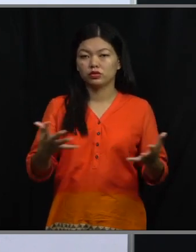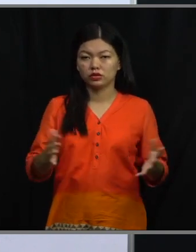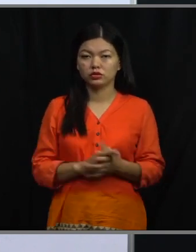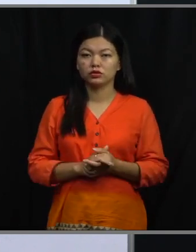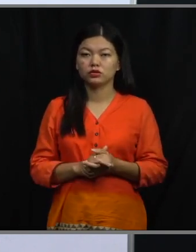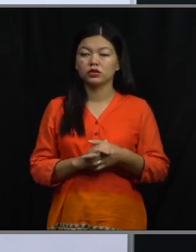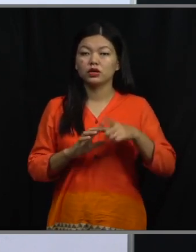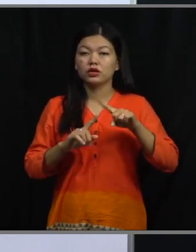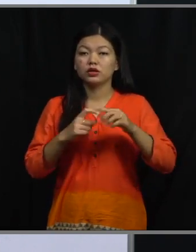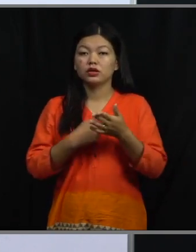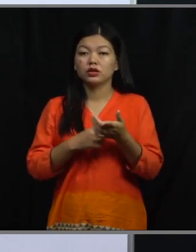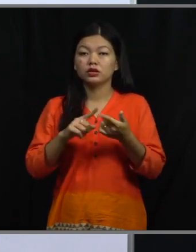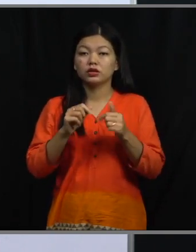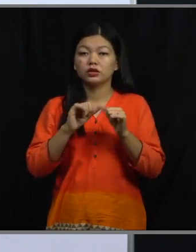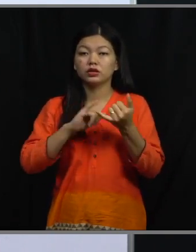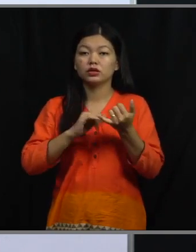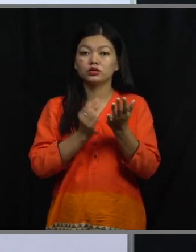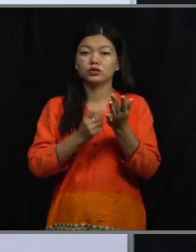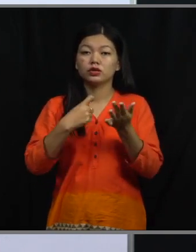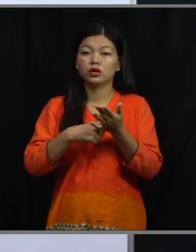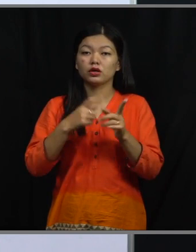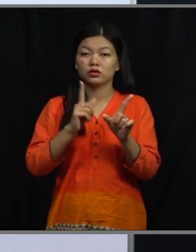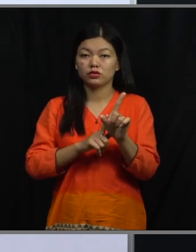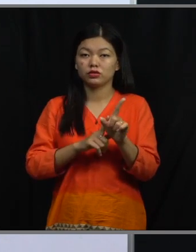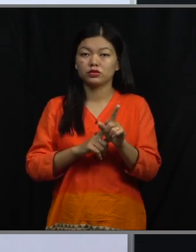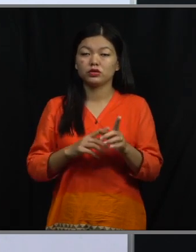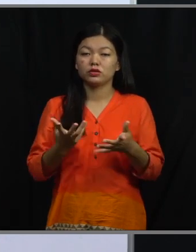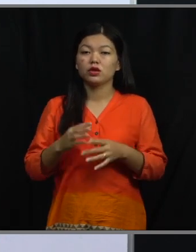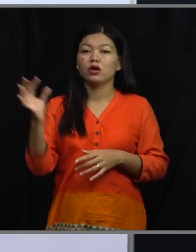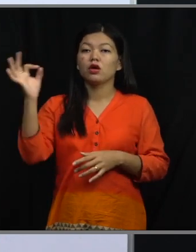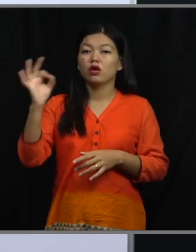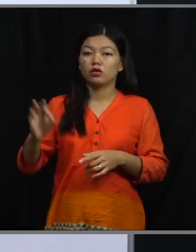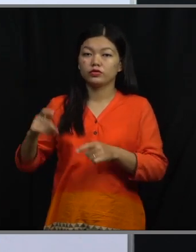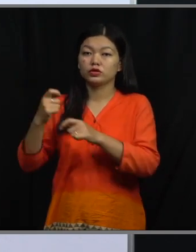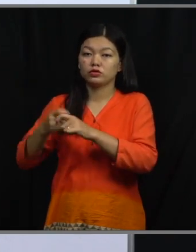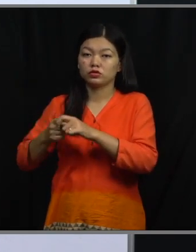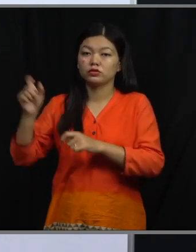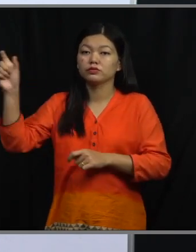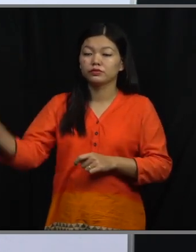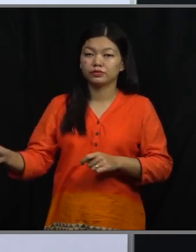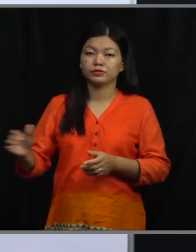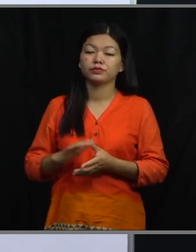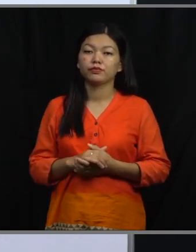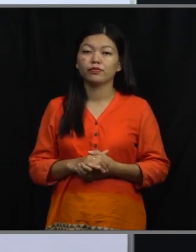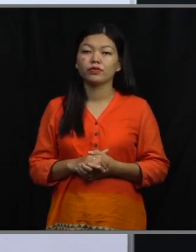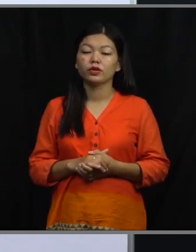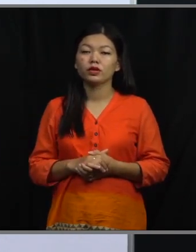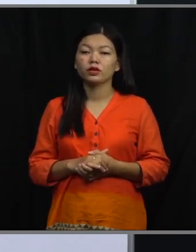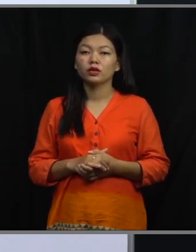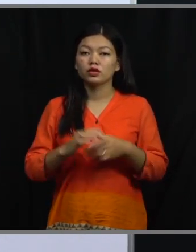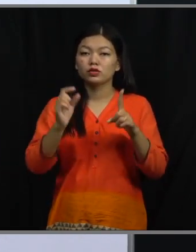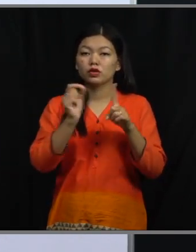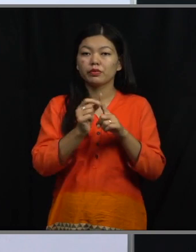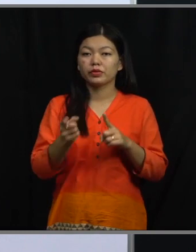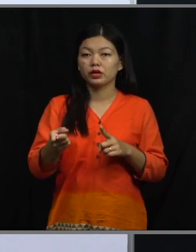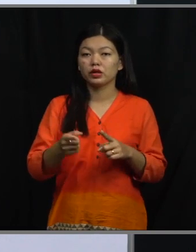sector, you know, it's like someone who is engaged in the PBOs or even offices, etc., right. So those are called as the tertiary